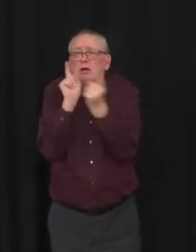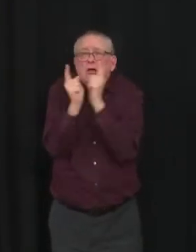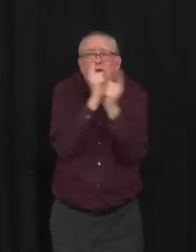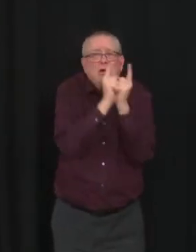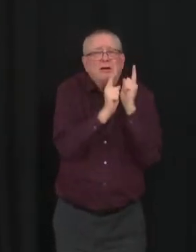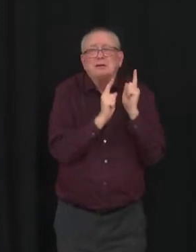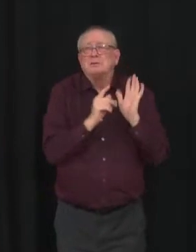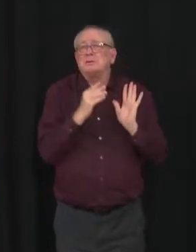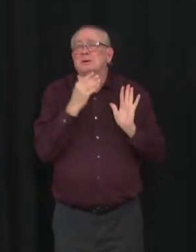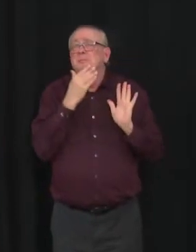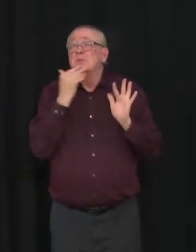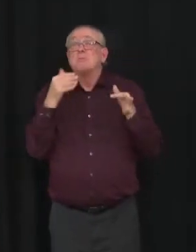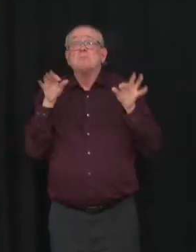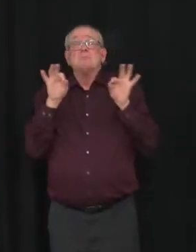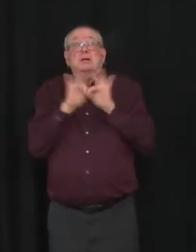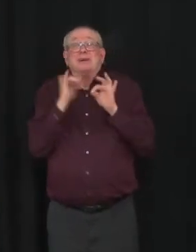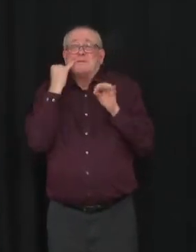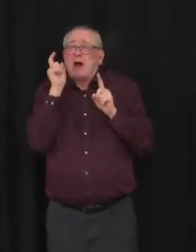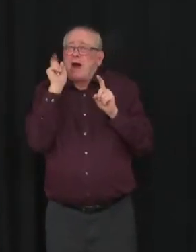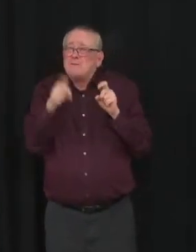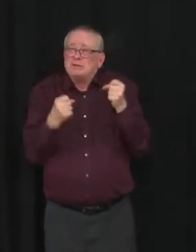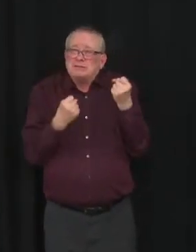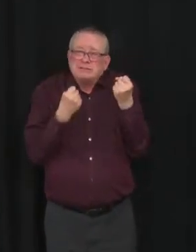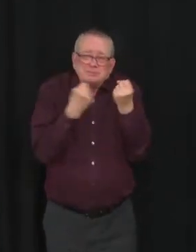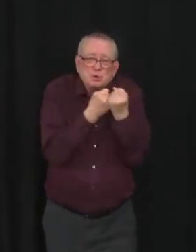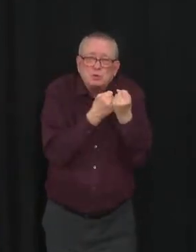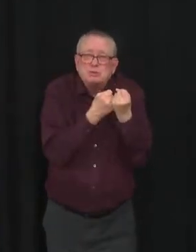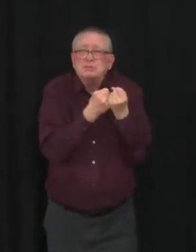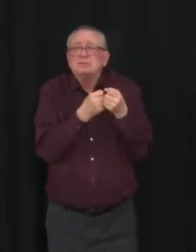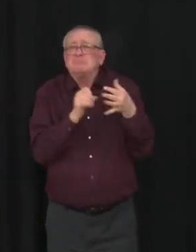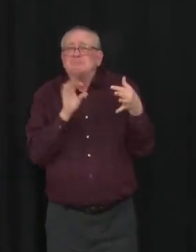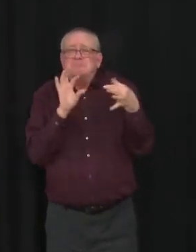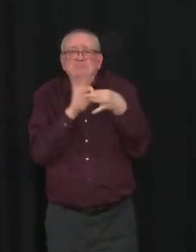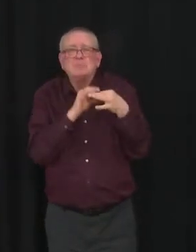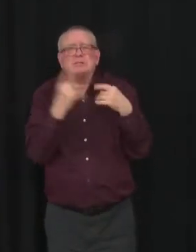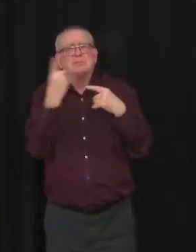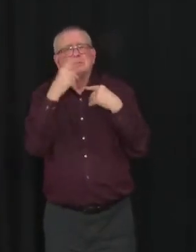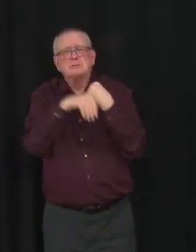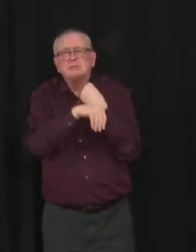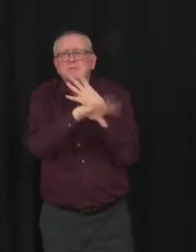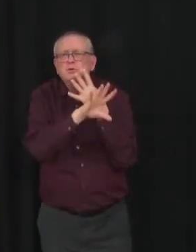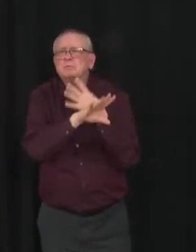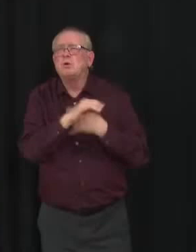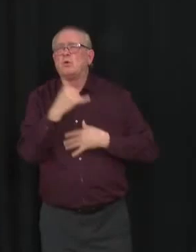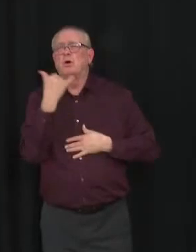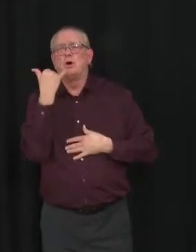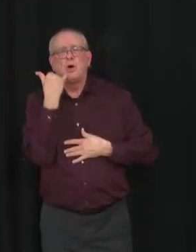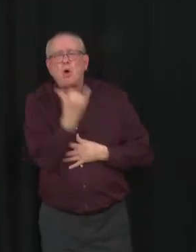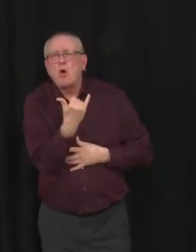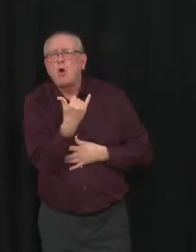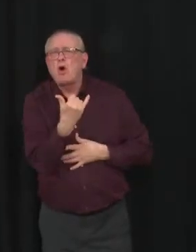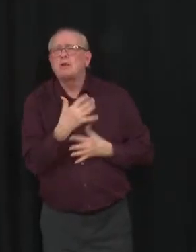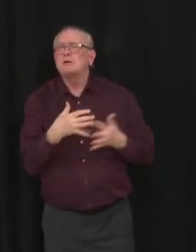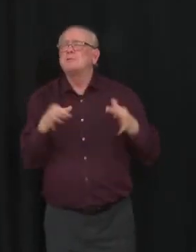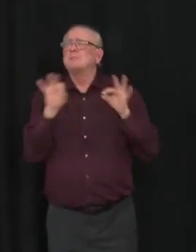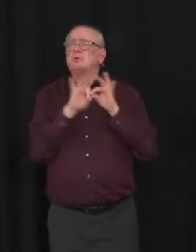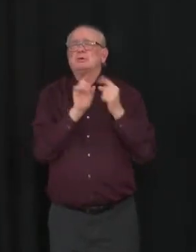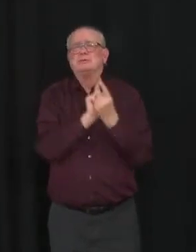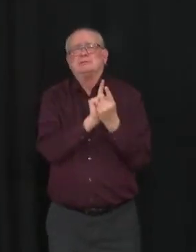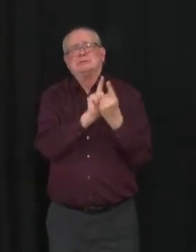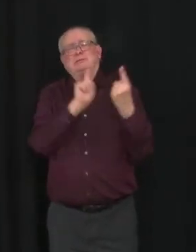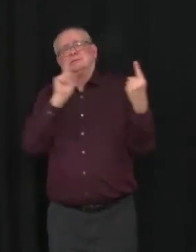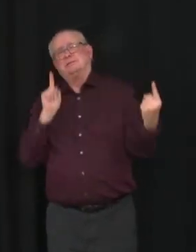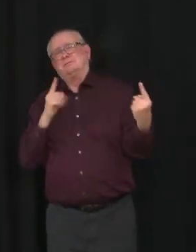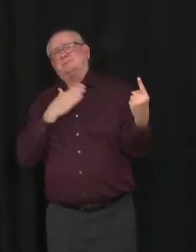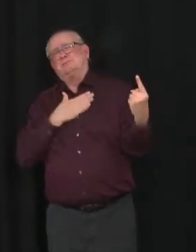care about. Make choices about activities thinking about the impact on those around you. And please do as much as possible to limit the